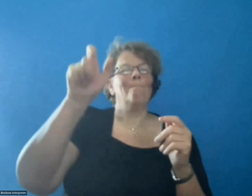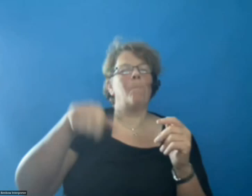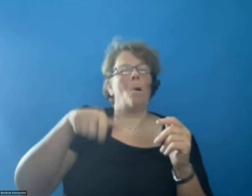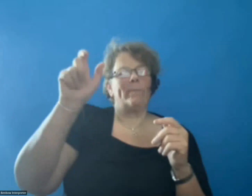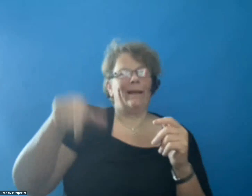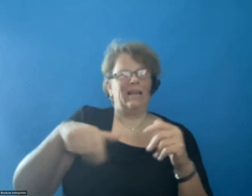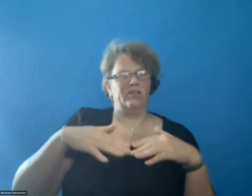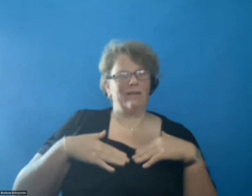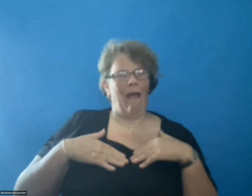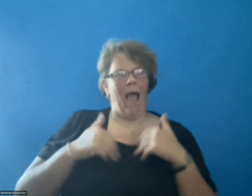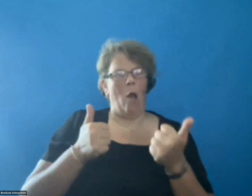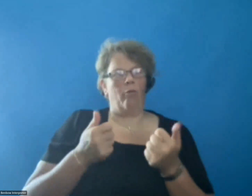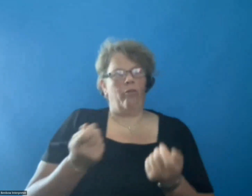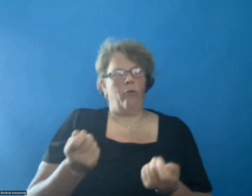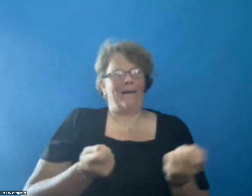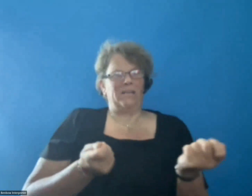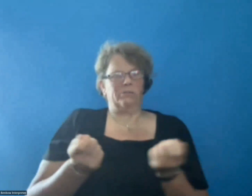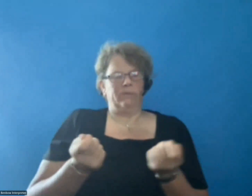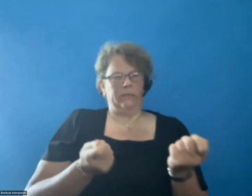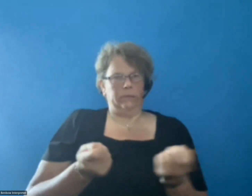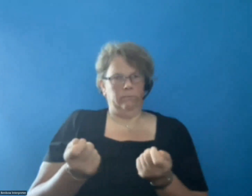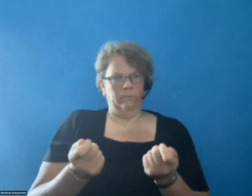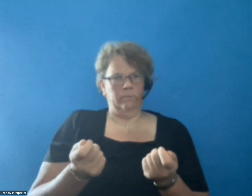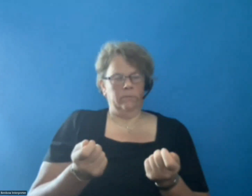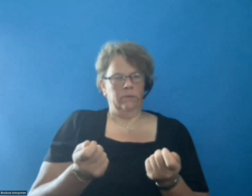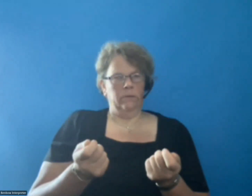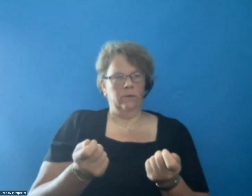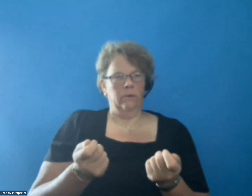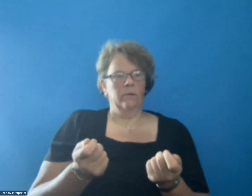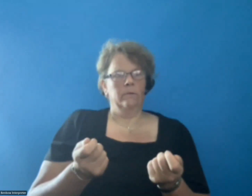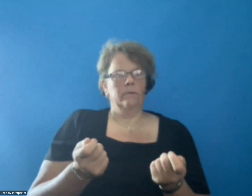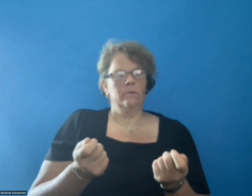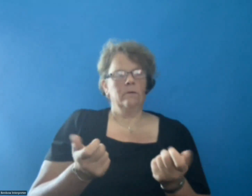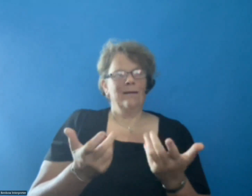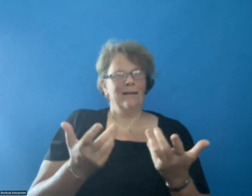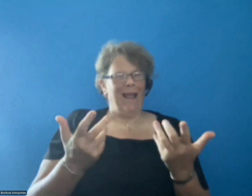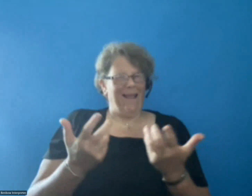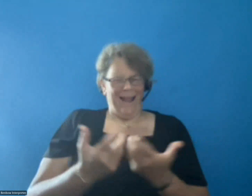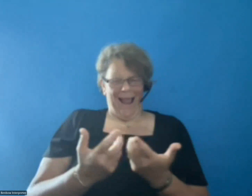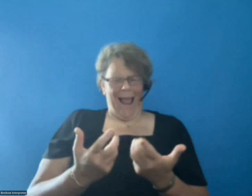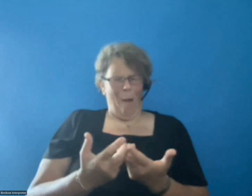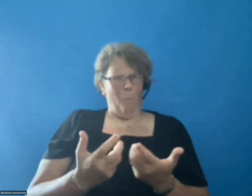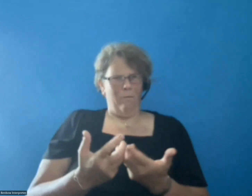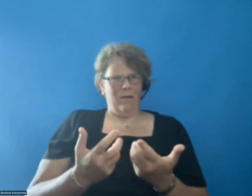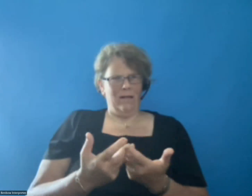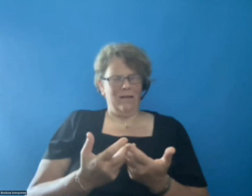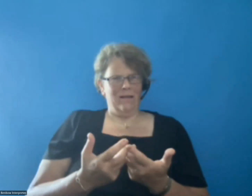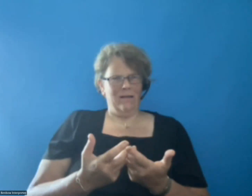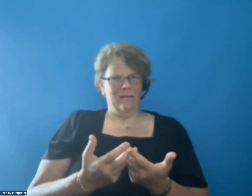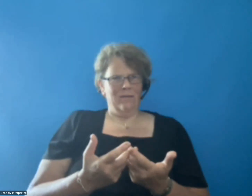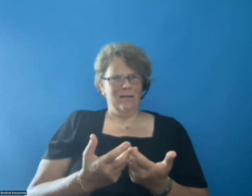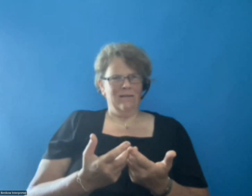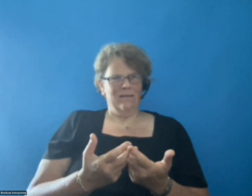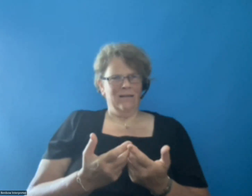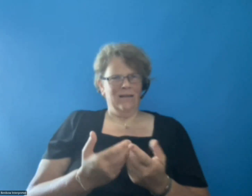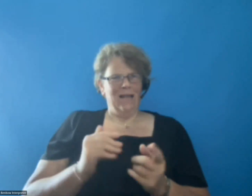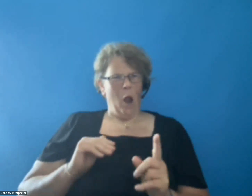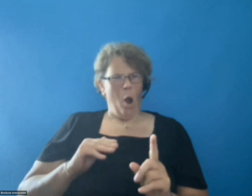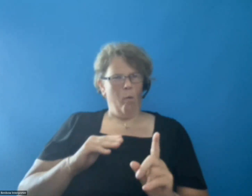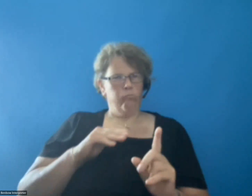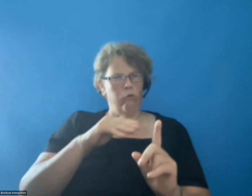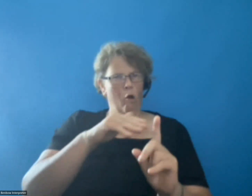being developed by the ICB in partnership with others as well, about how actually, almost what's the approach to